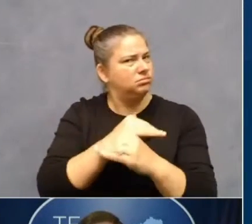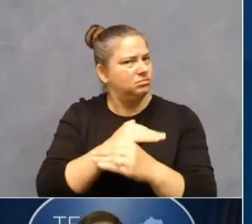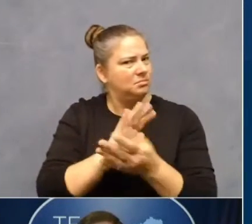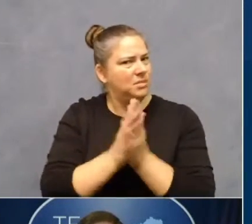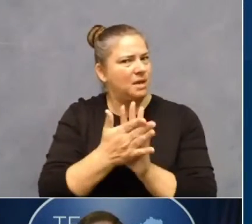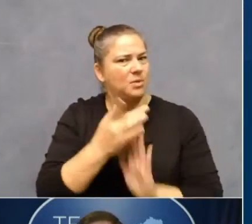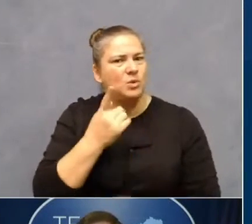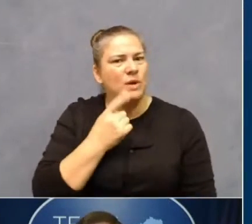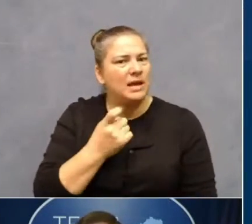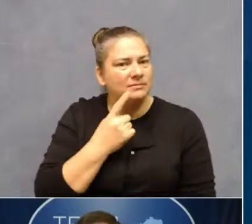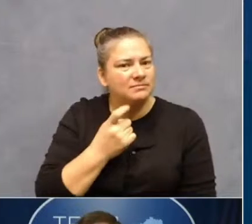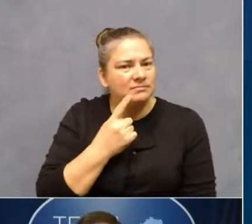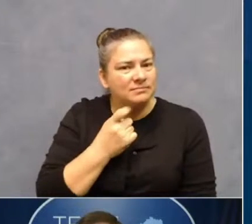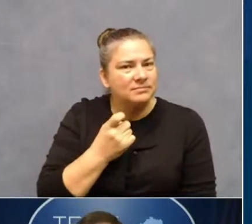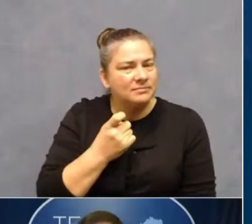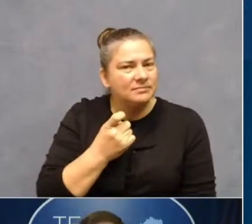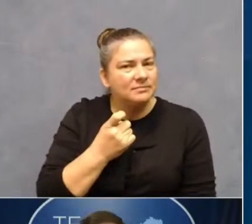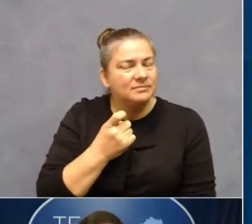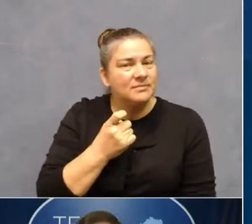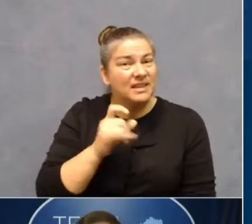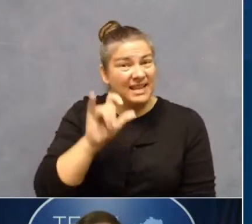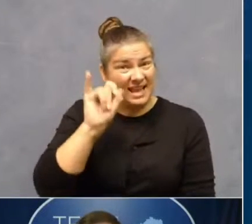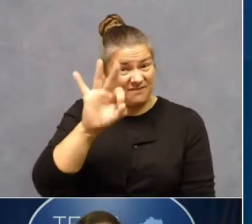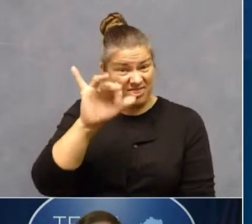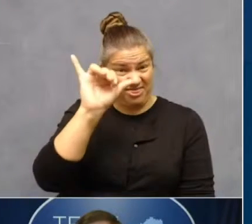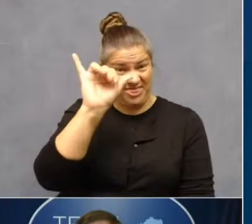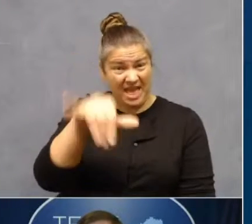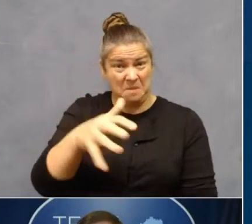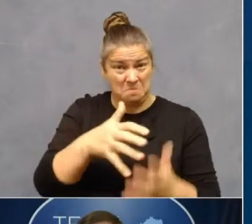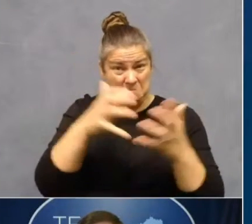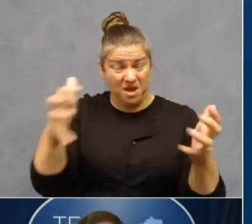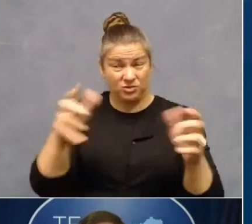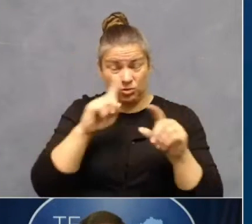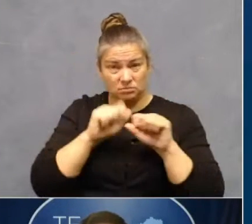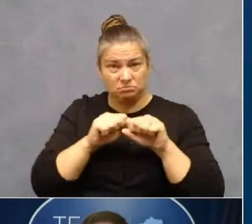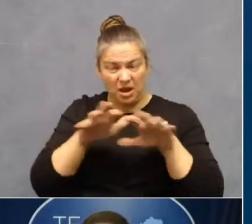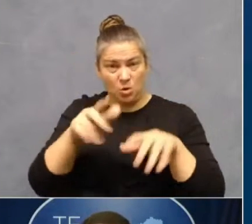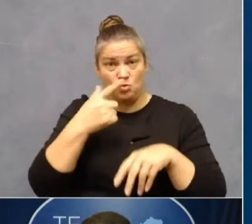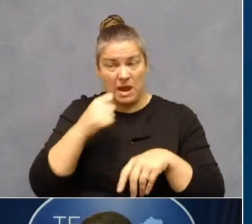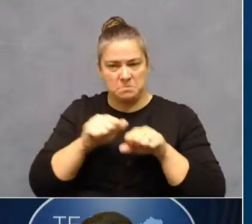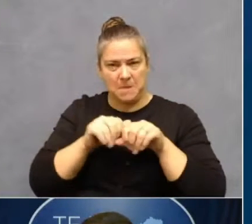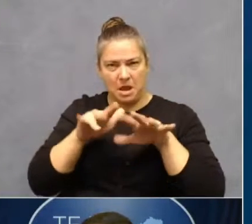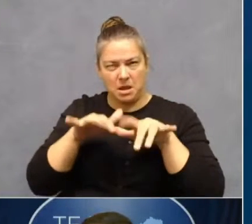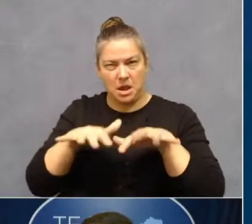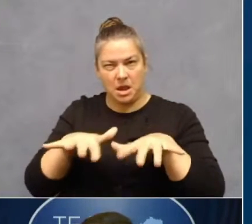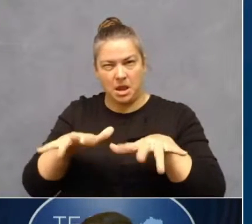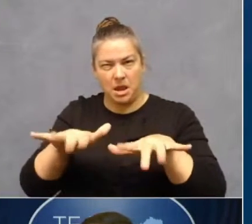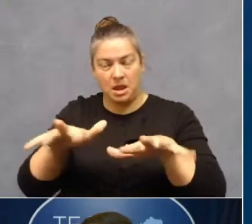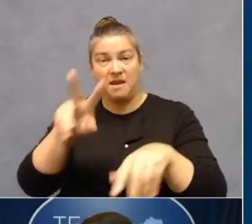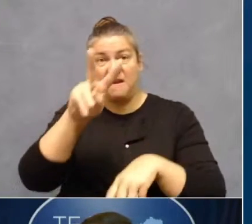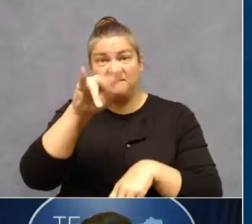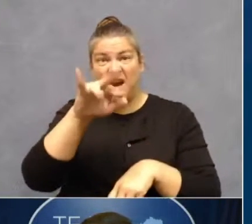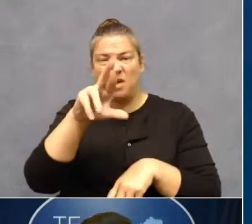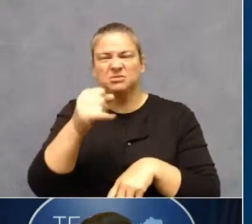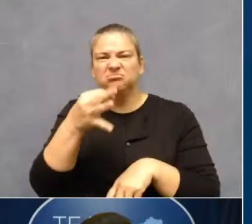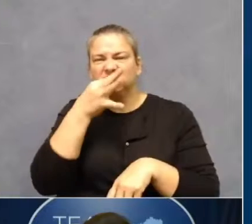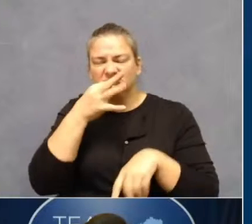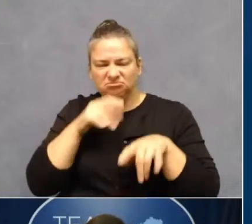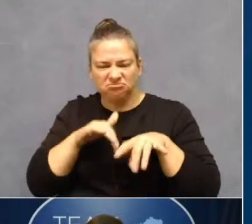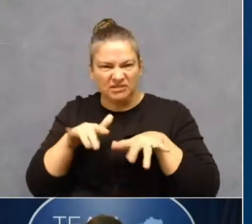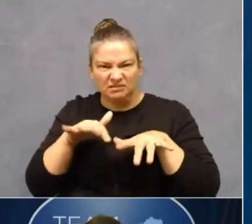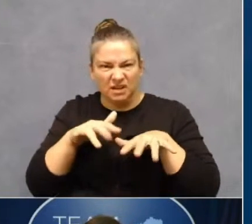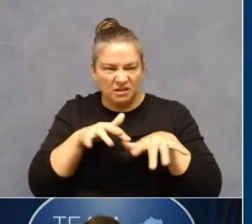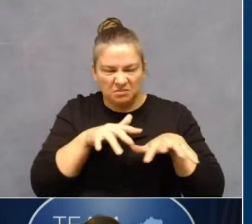is that level of transmission going on, widespread like wildfire, this virus will find a way to get